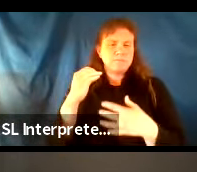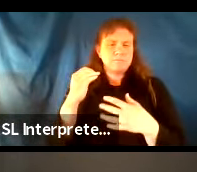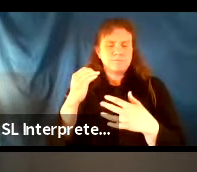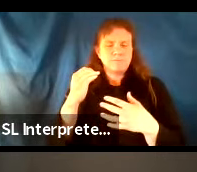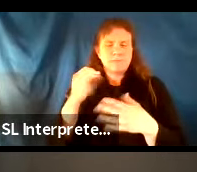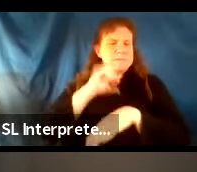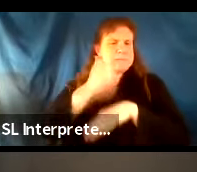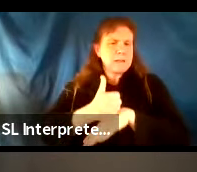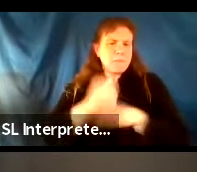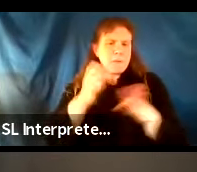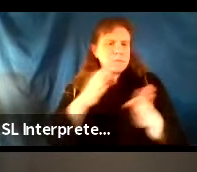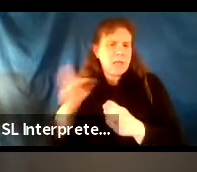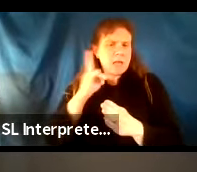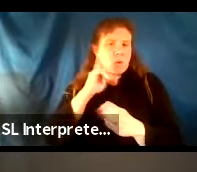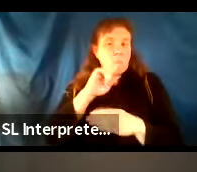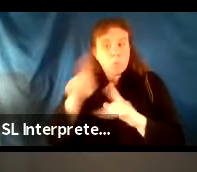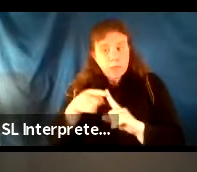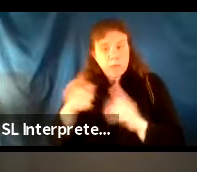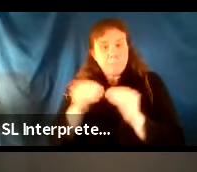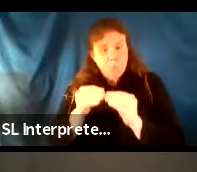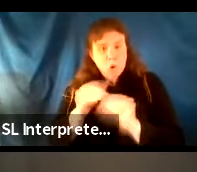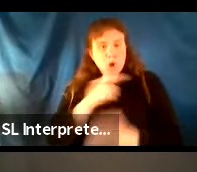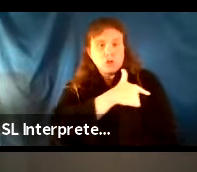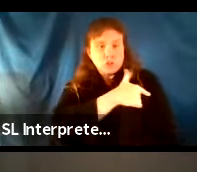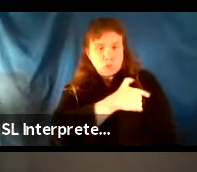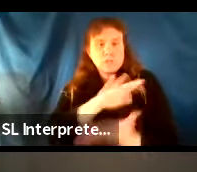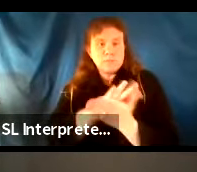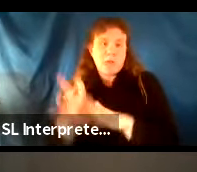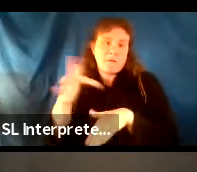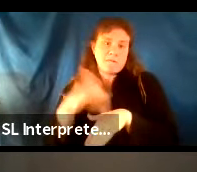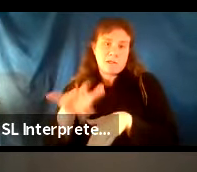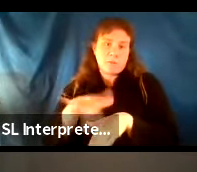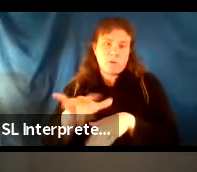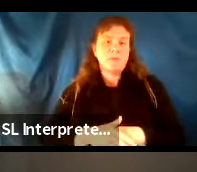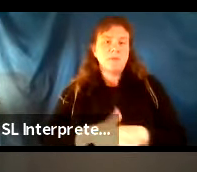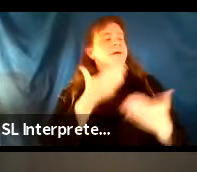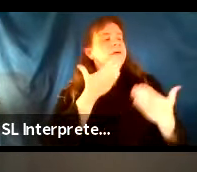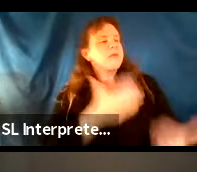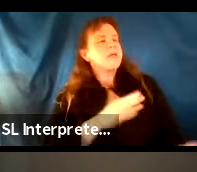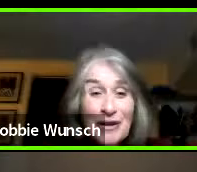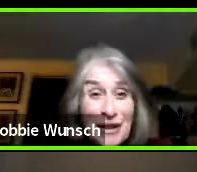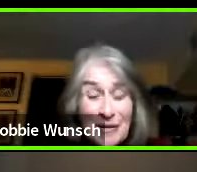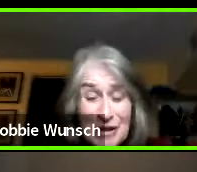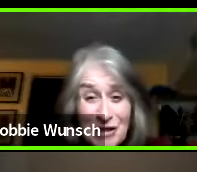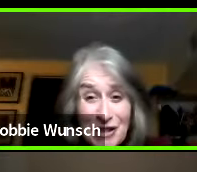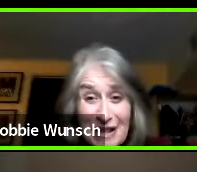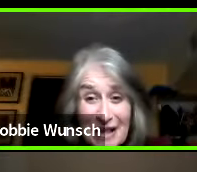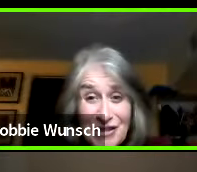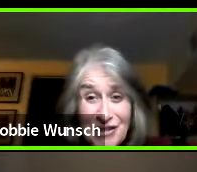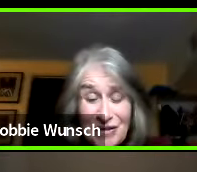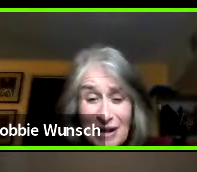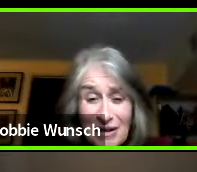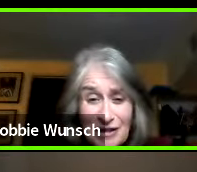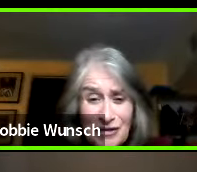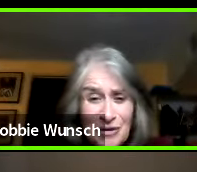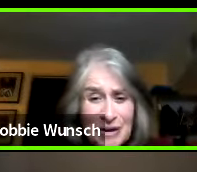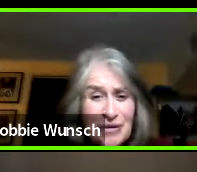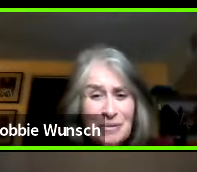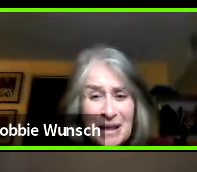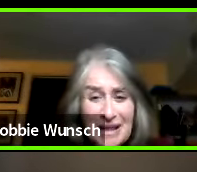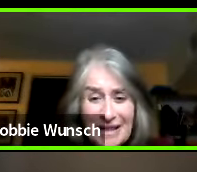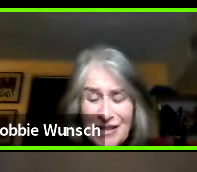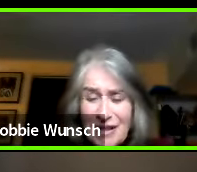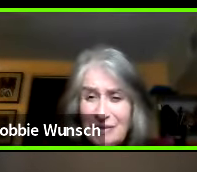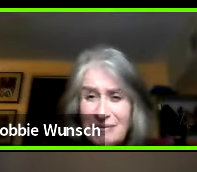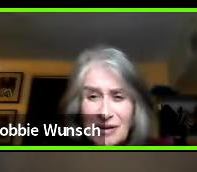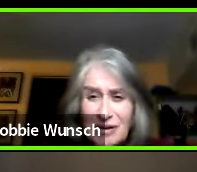into our community. Thank you. Perfect. Thank you, Esther. Thank you so much. Nice to meet you. So Secretary Richardson has to get off to